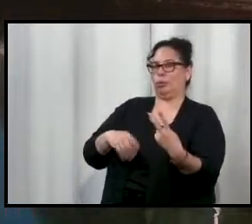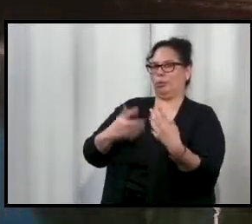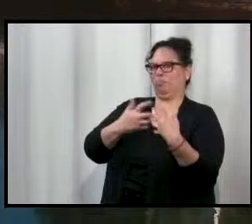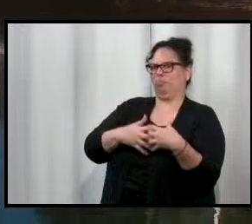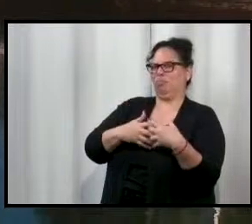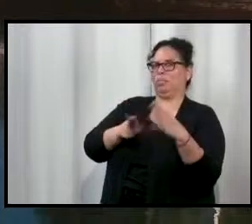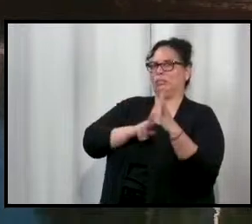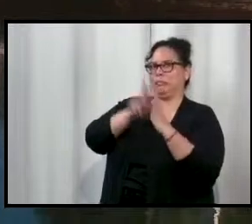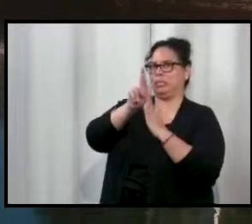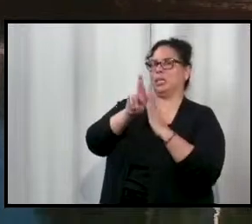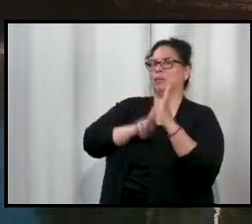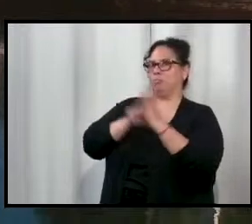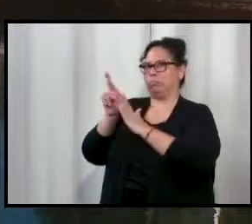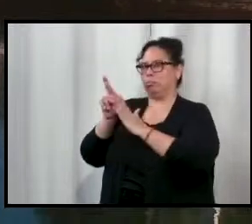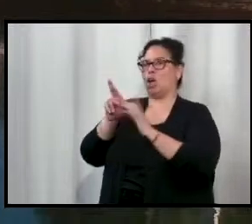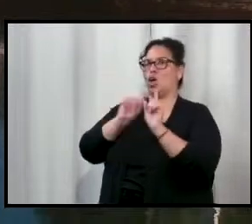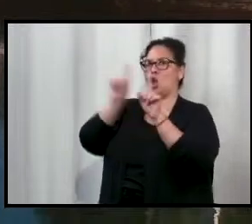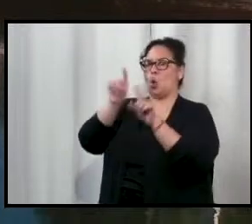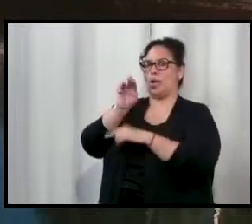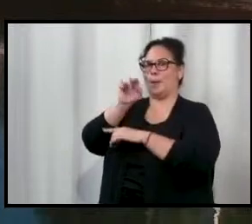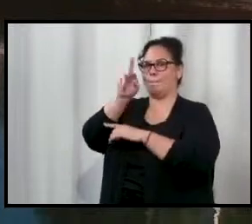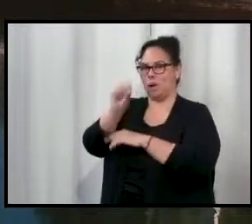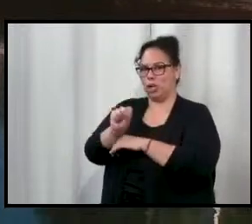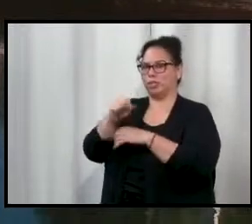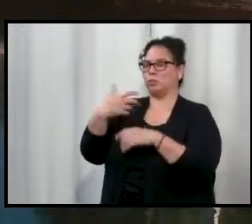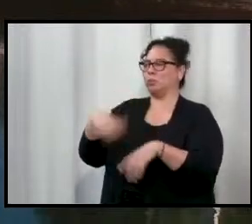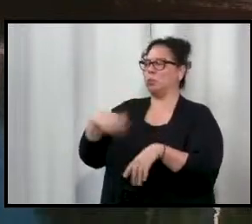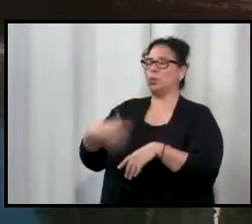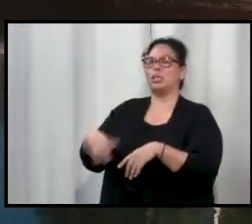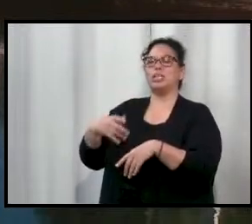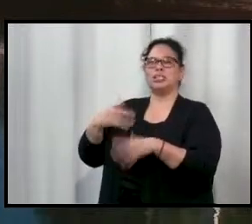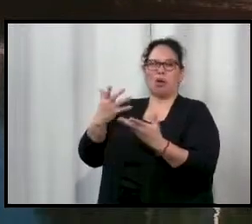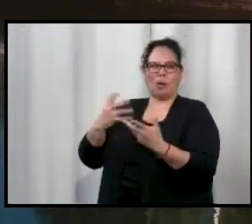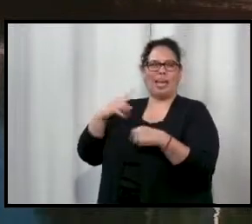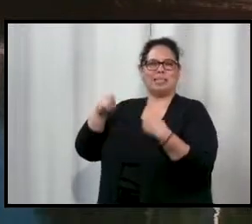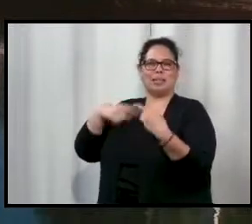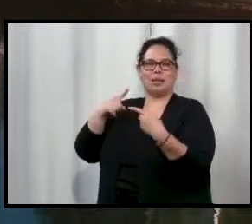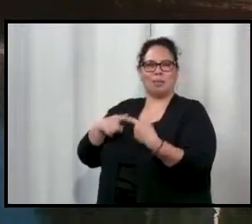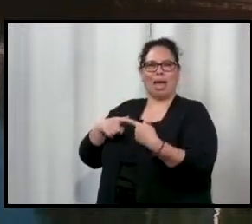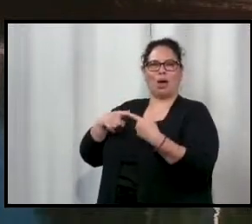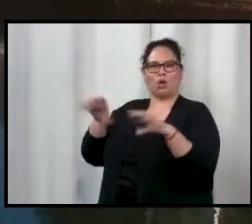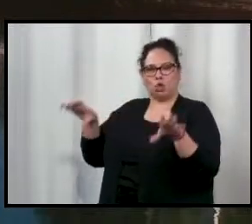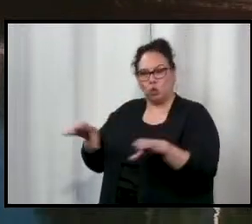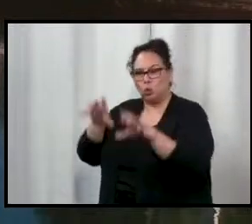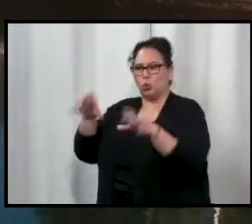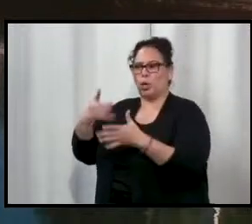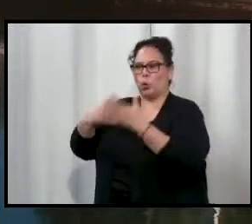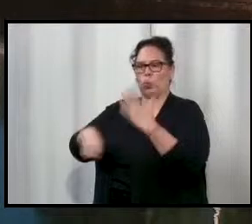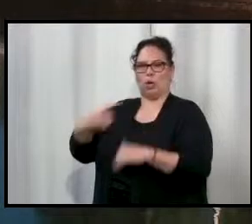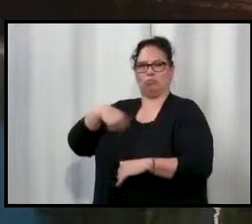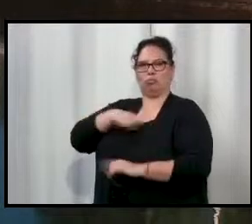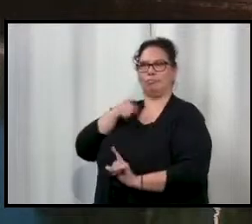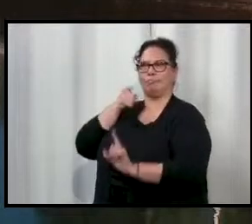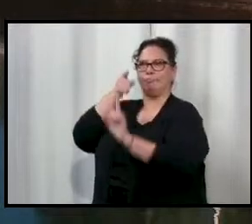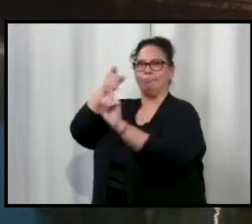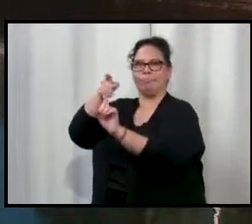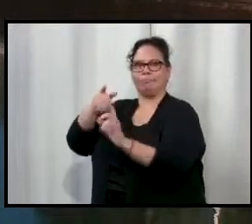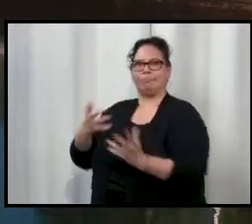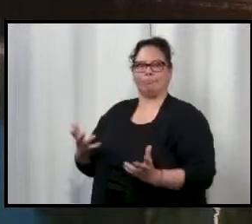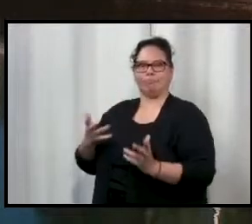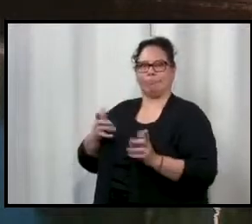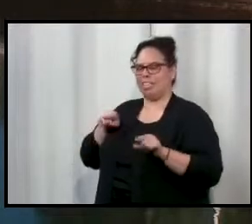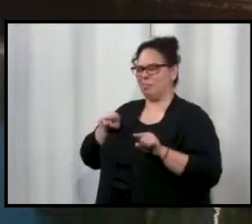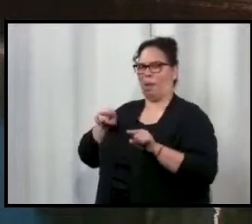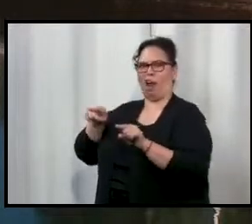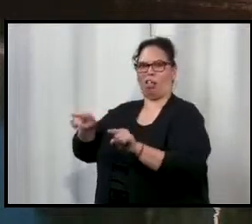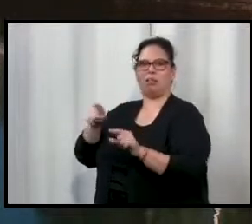to be delivered this year. And so it's really about doing what we said we were going to do, executing on our programs. In parallel with that, it's about